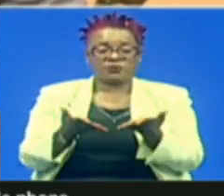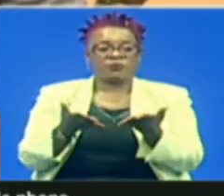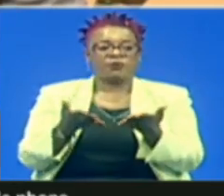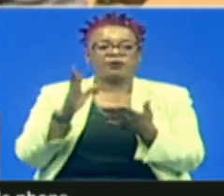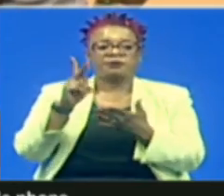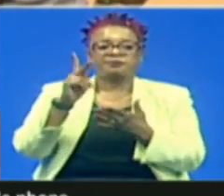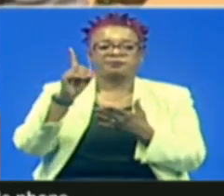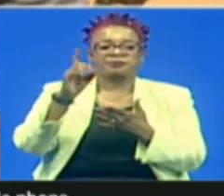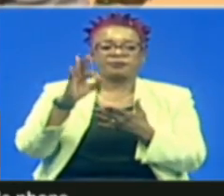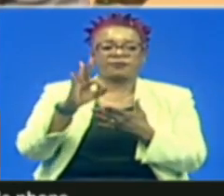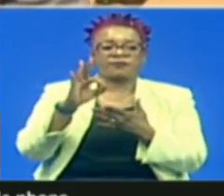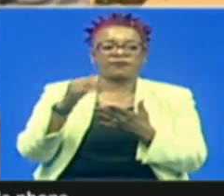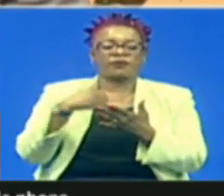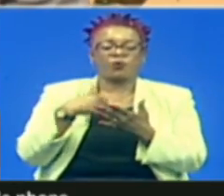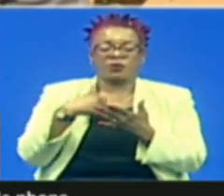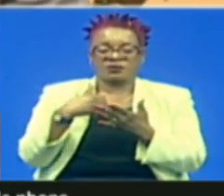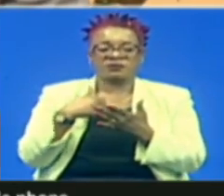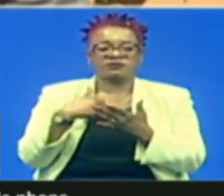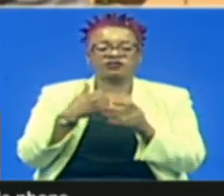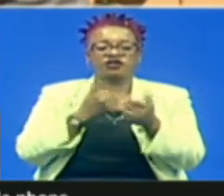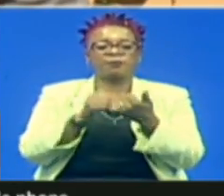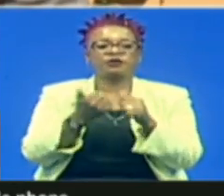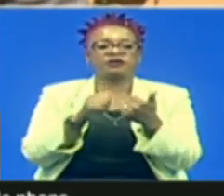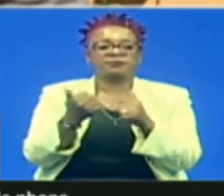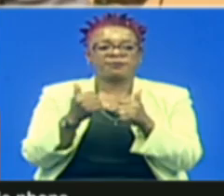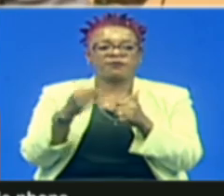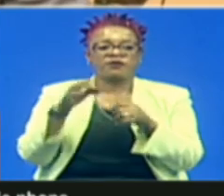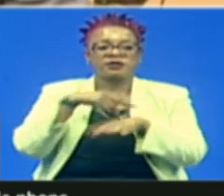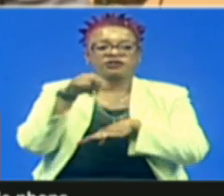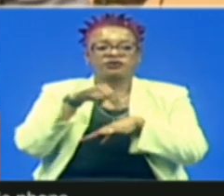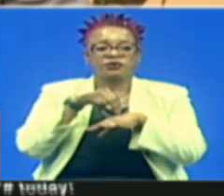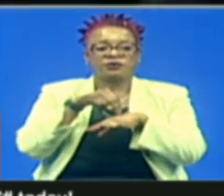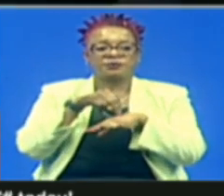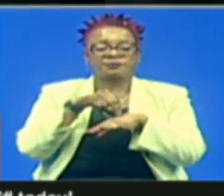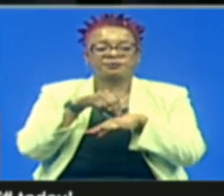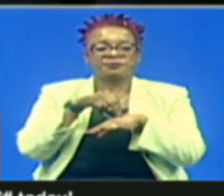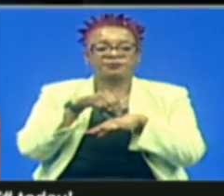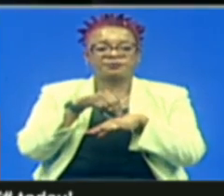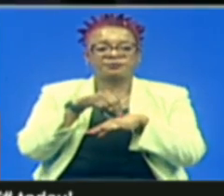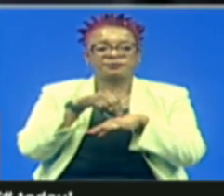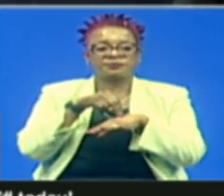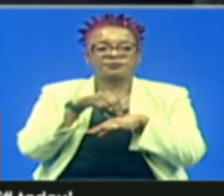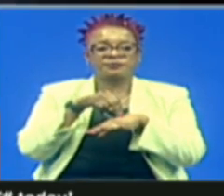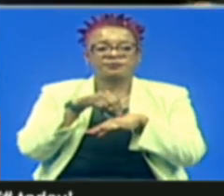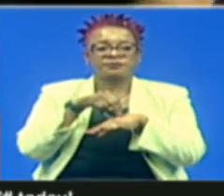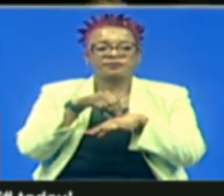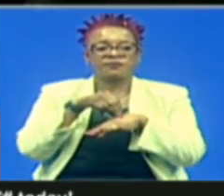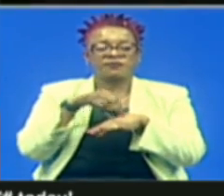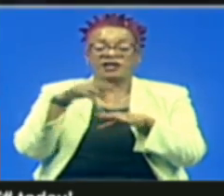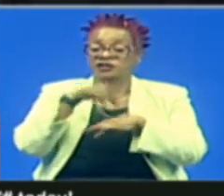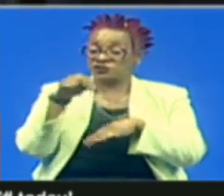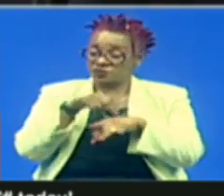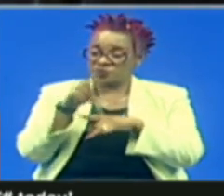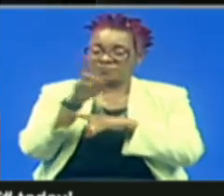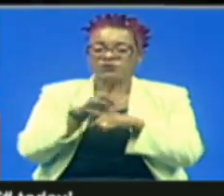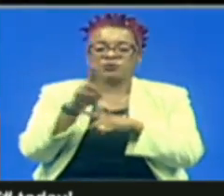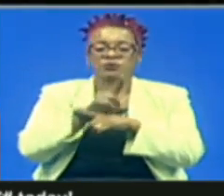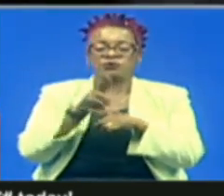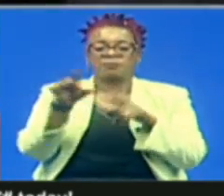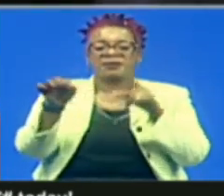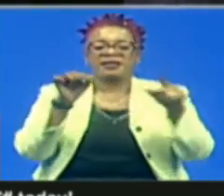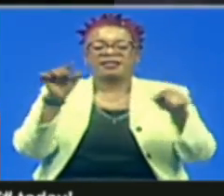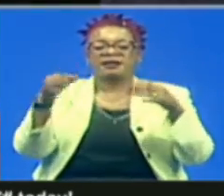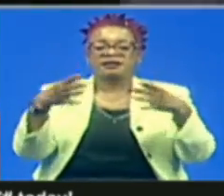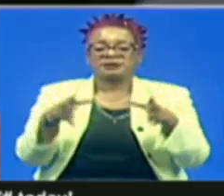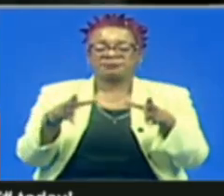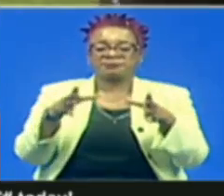tuko ready championship ya national athletics championship. The nationals will be used to pick the team to